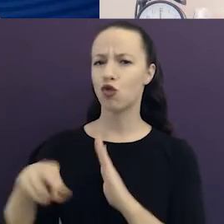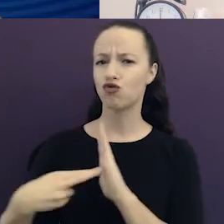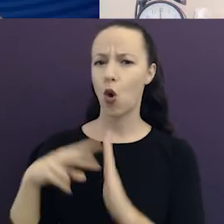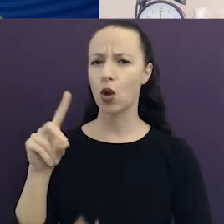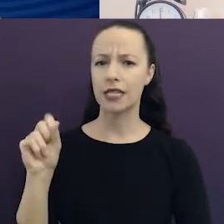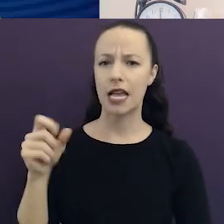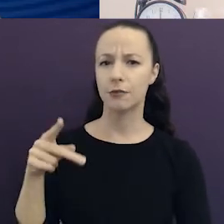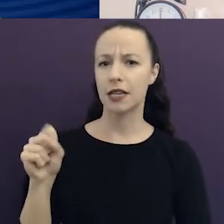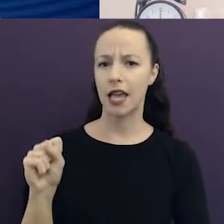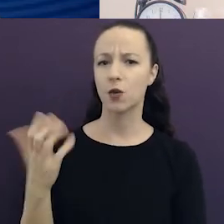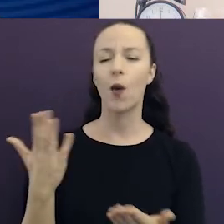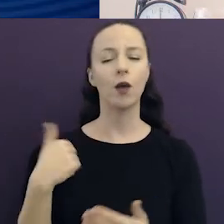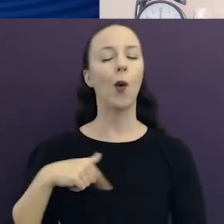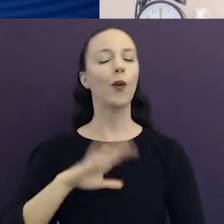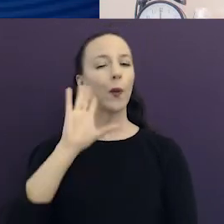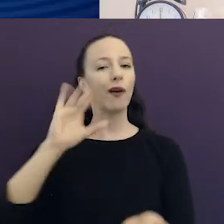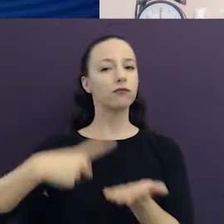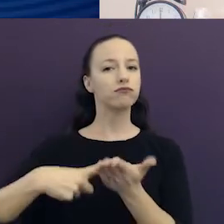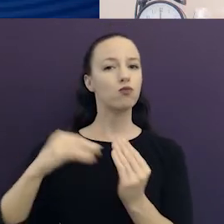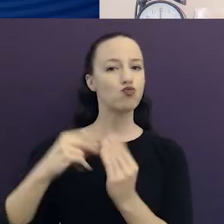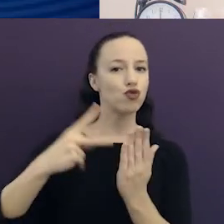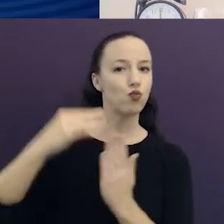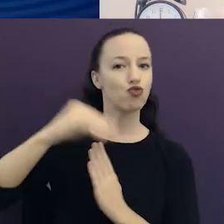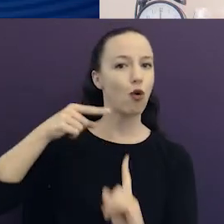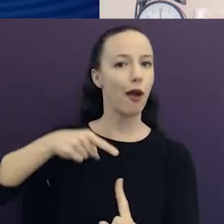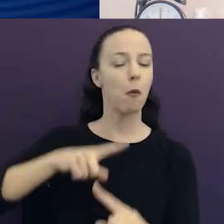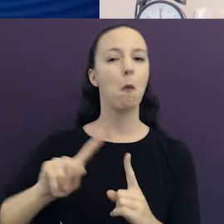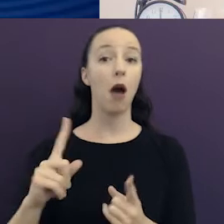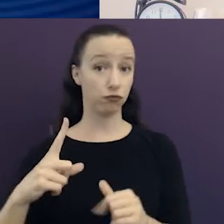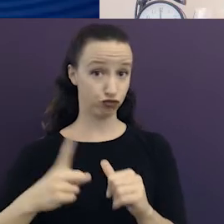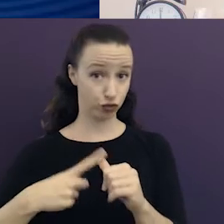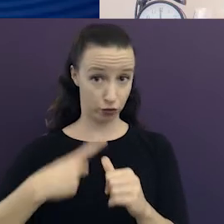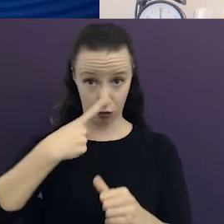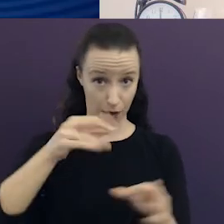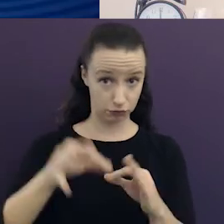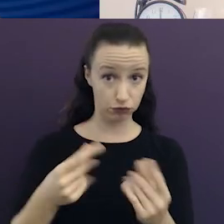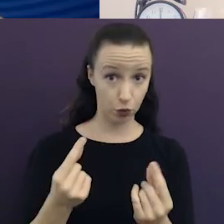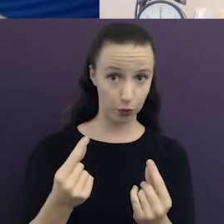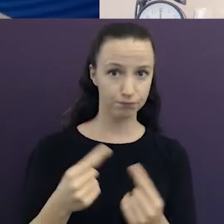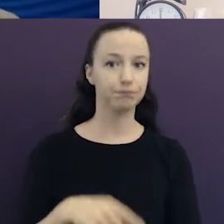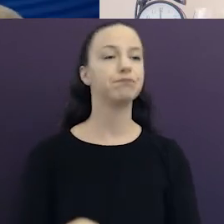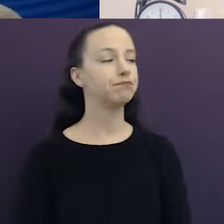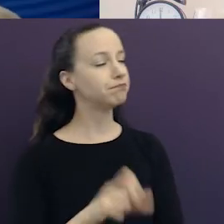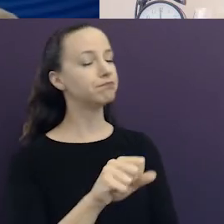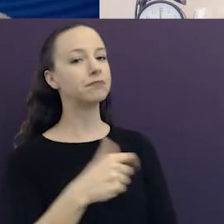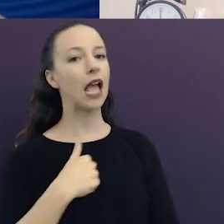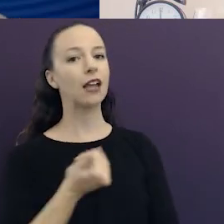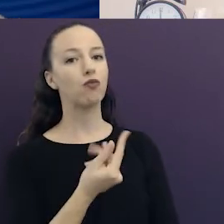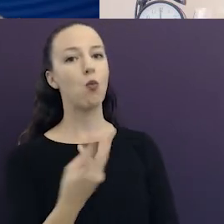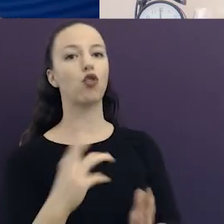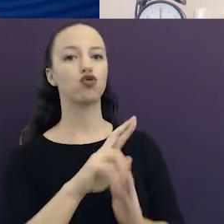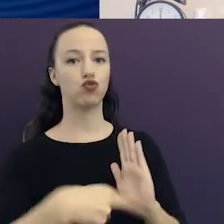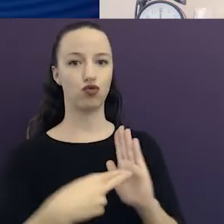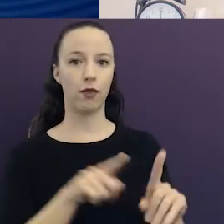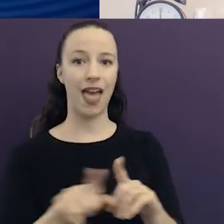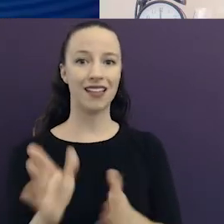in DSPS? I know we're going to talk more about, what the program does, but if you can first start out with what you do. Yeah, I have